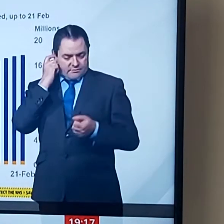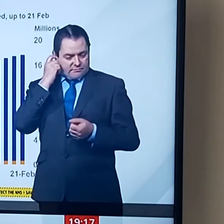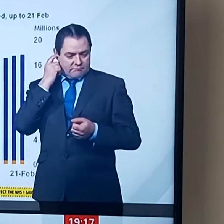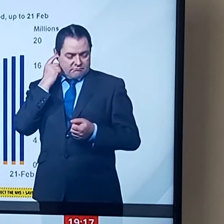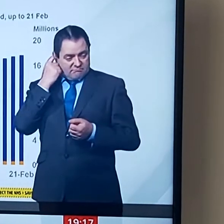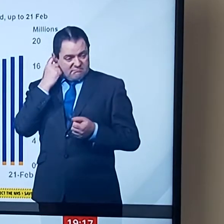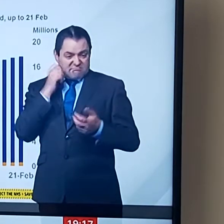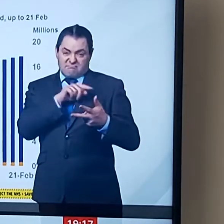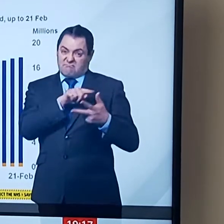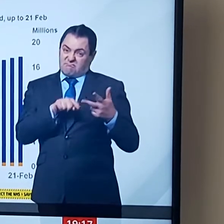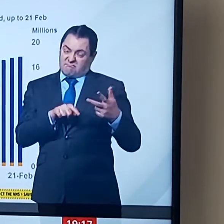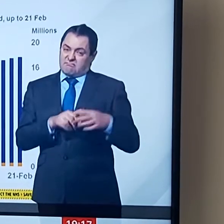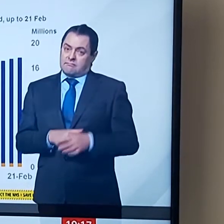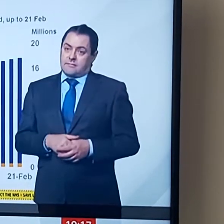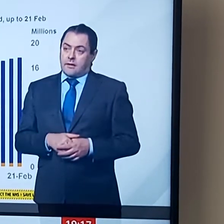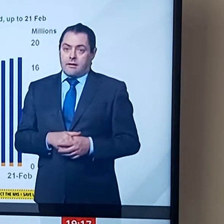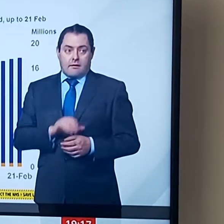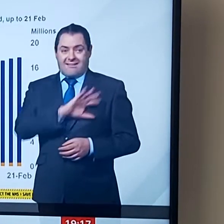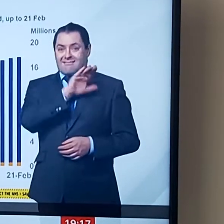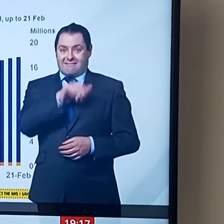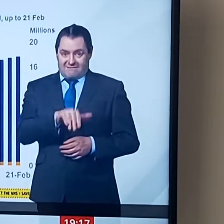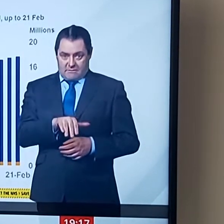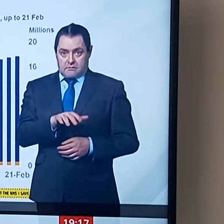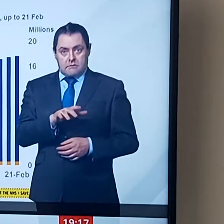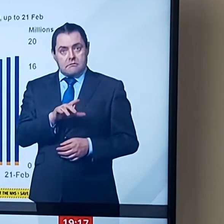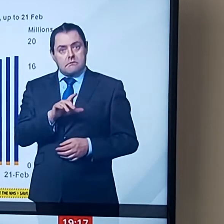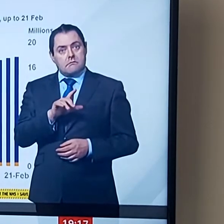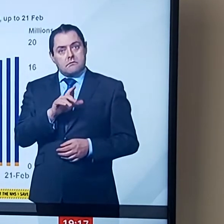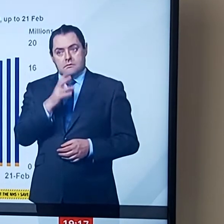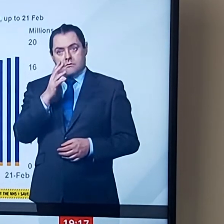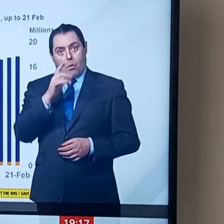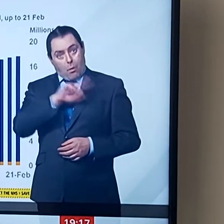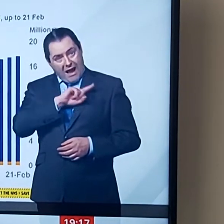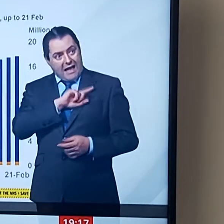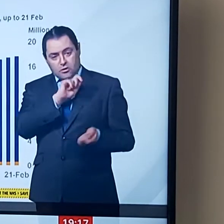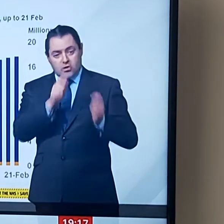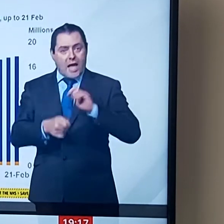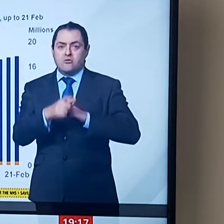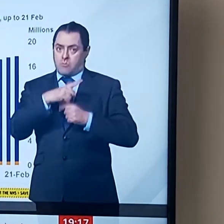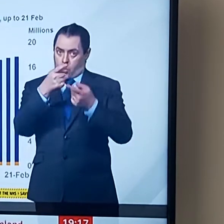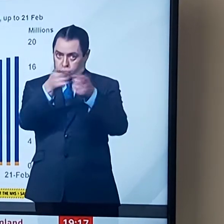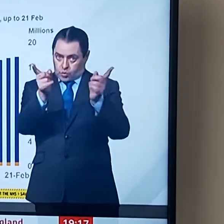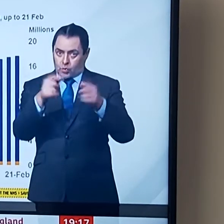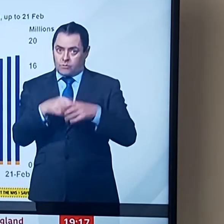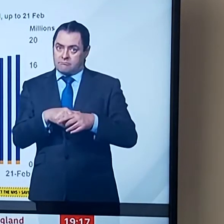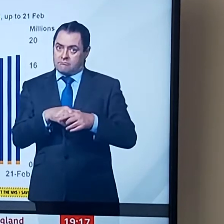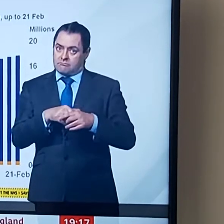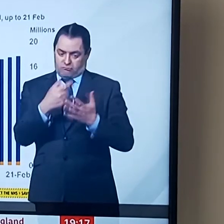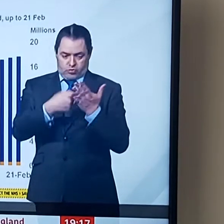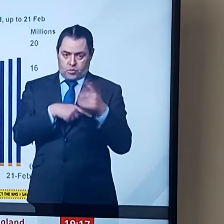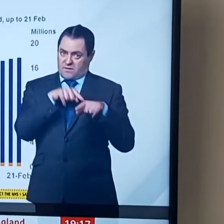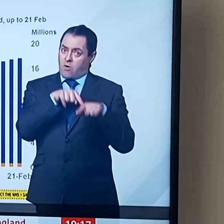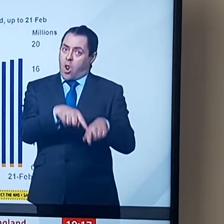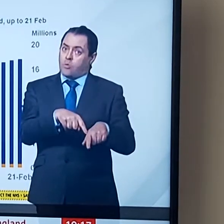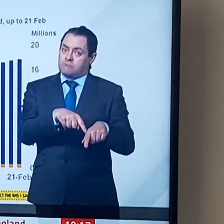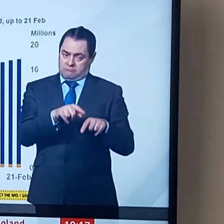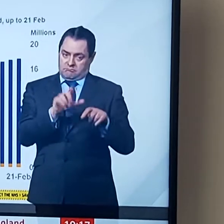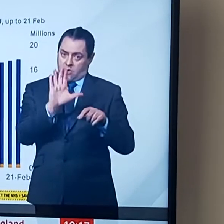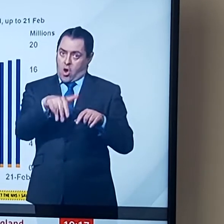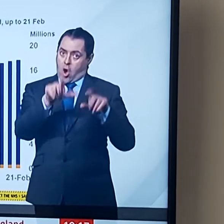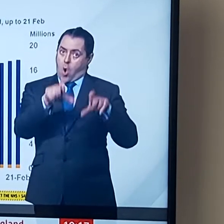almost entirely are done, due to the activities of the general public in the UK, in all 4 nations of the UK, staying at home